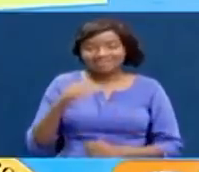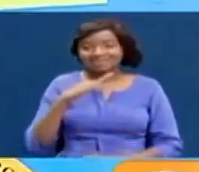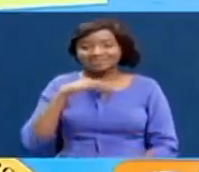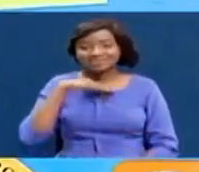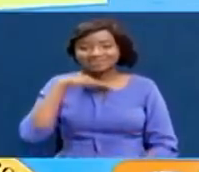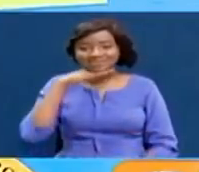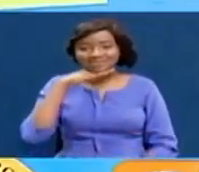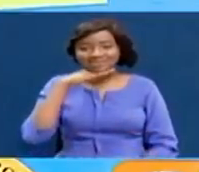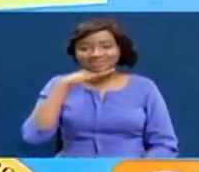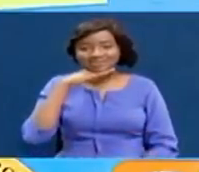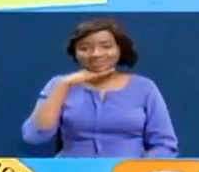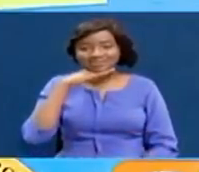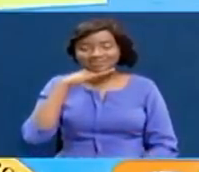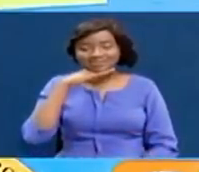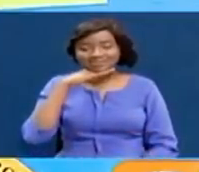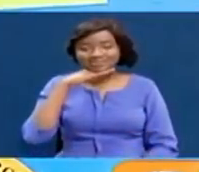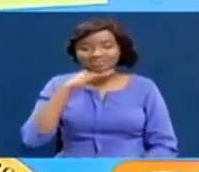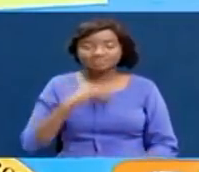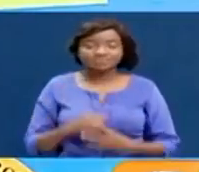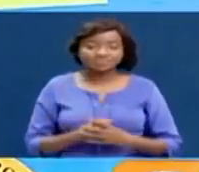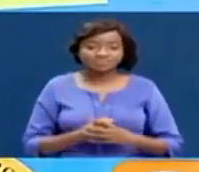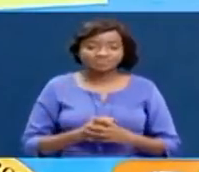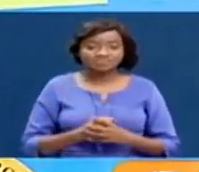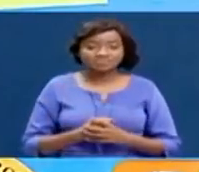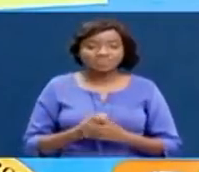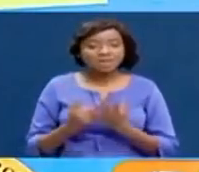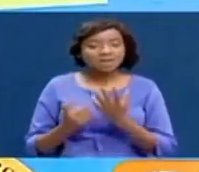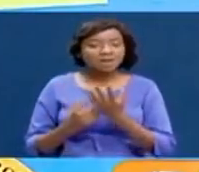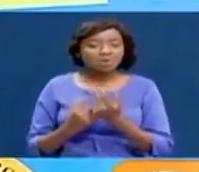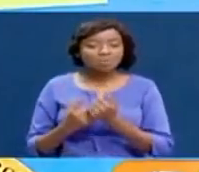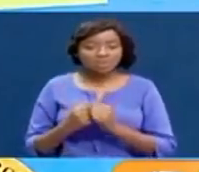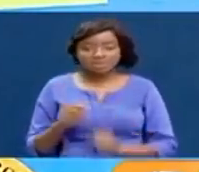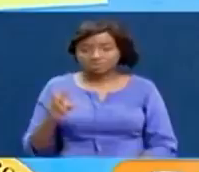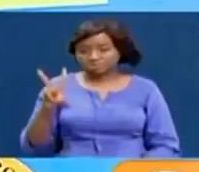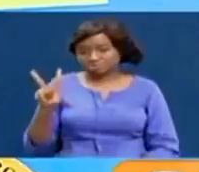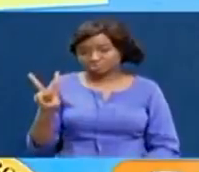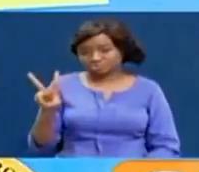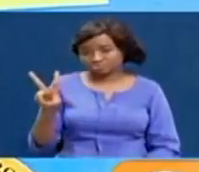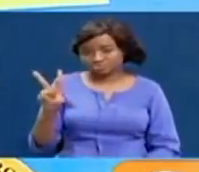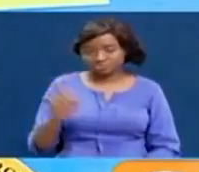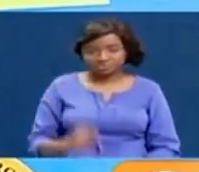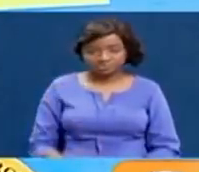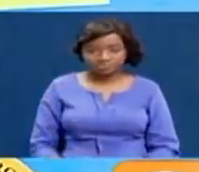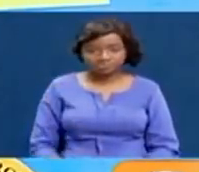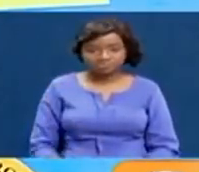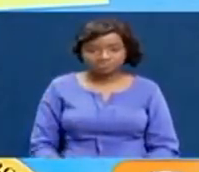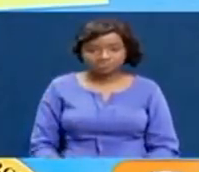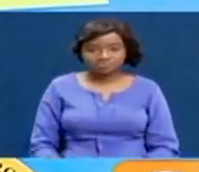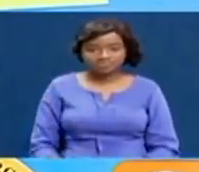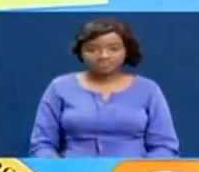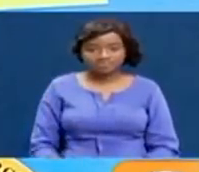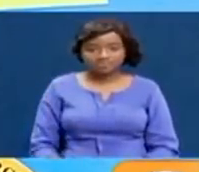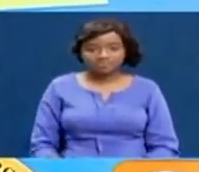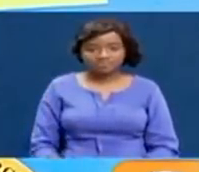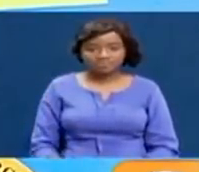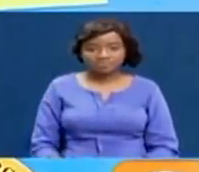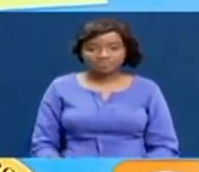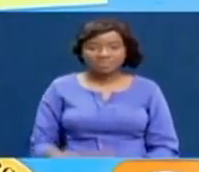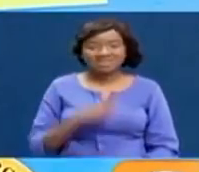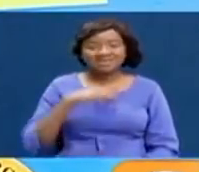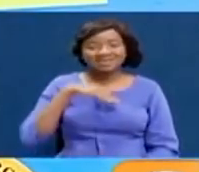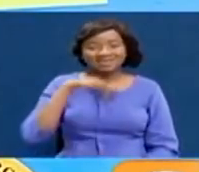I want to inform you that we have lost an additional 2 persons from coronavirus